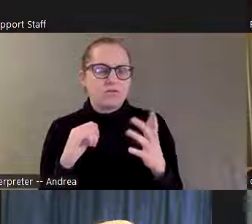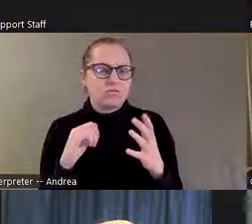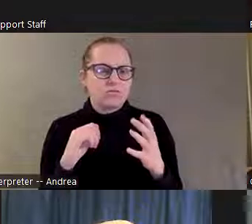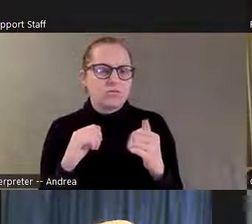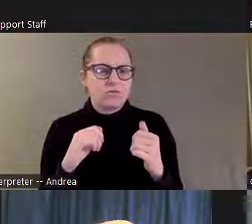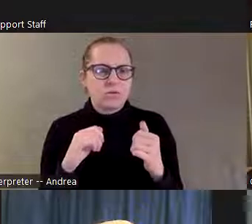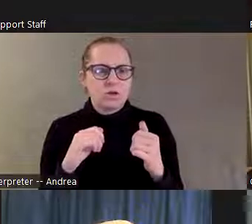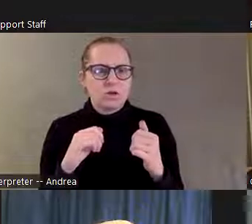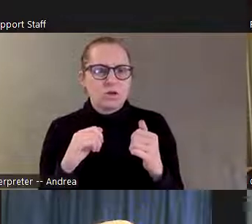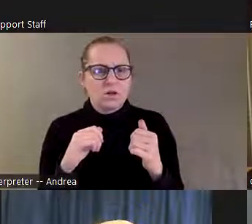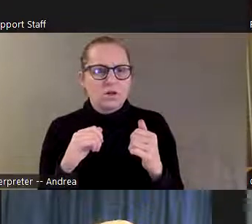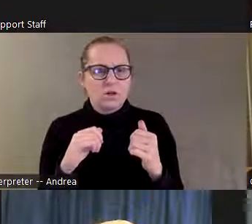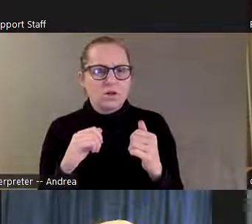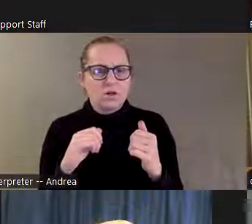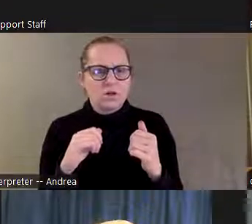if that is